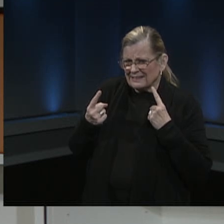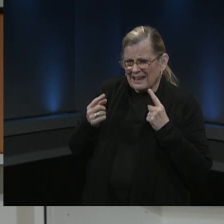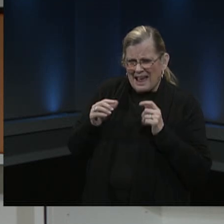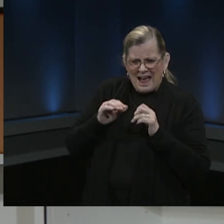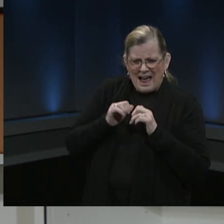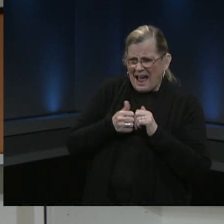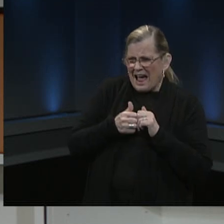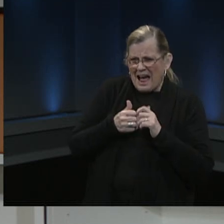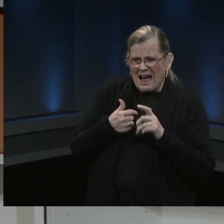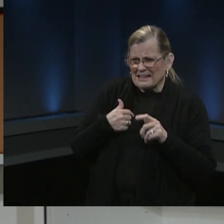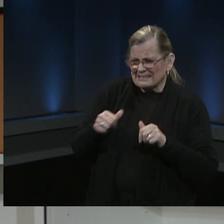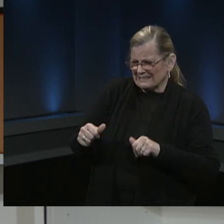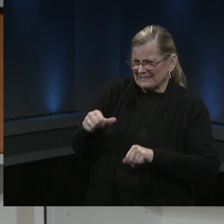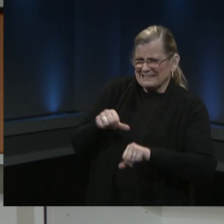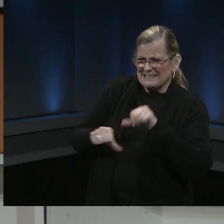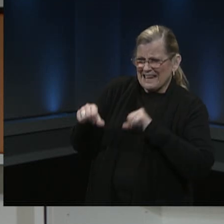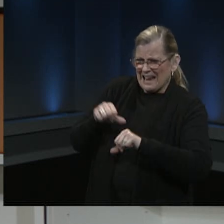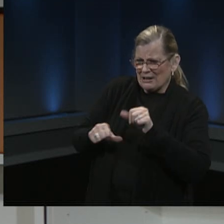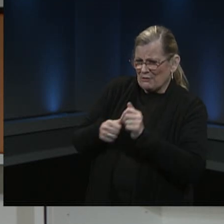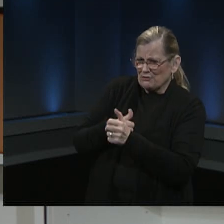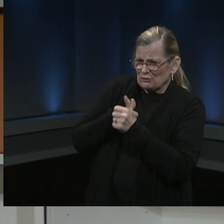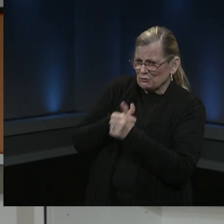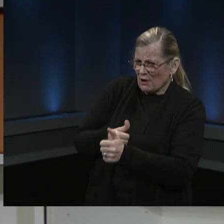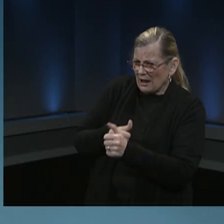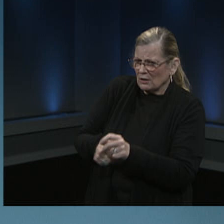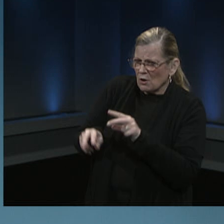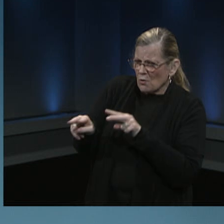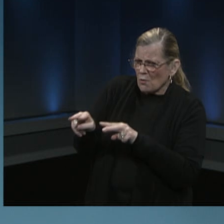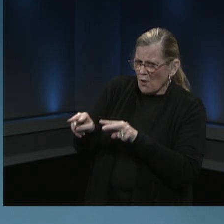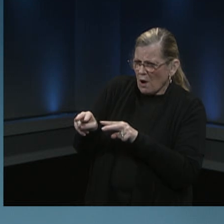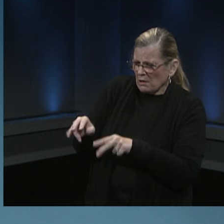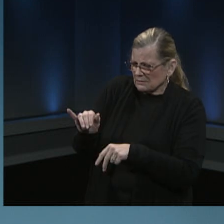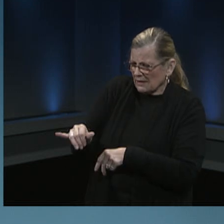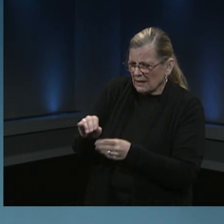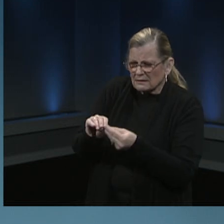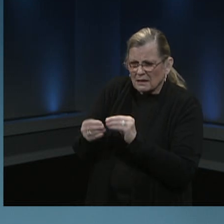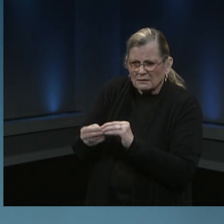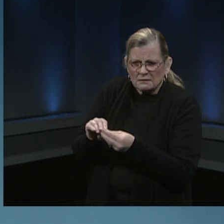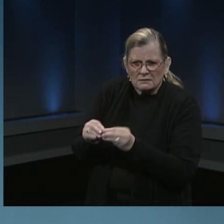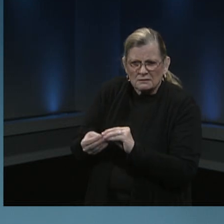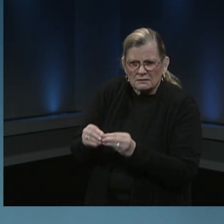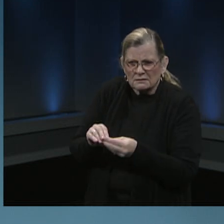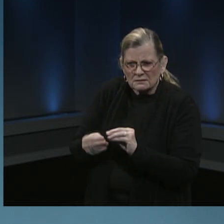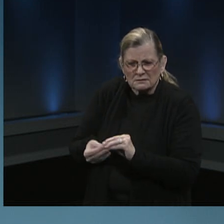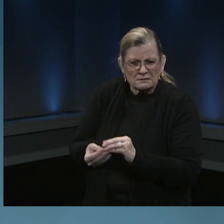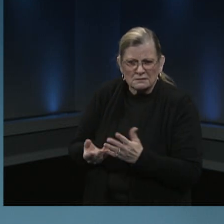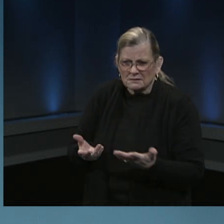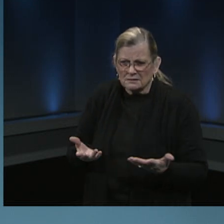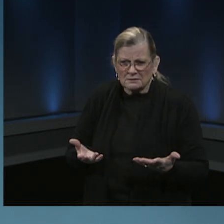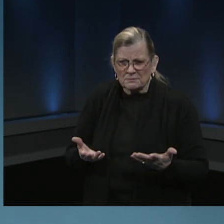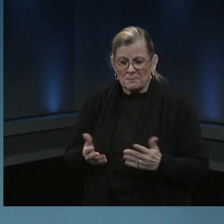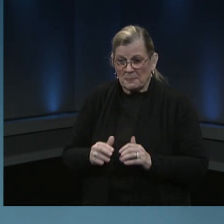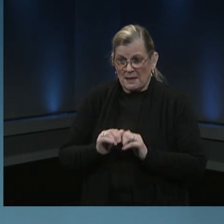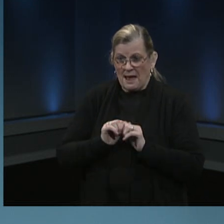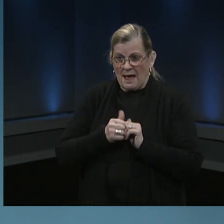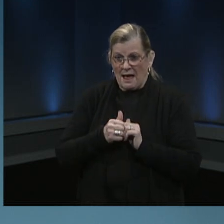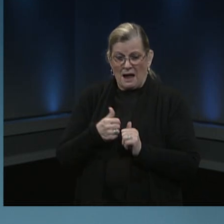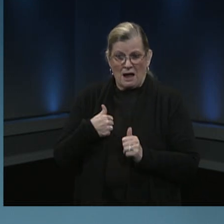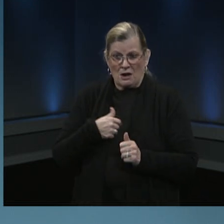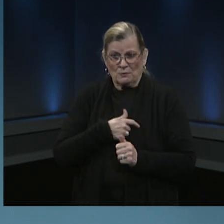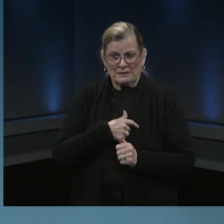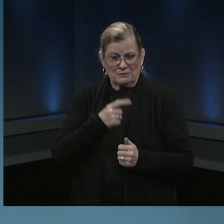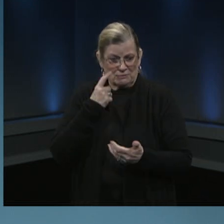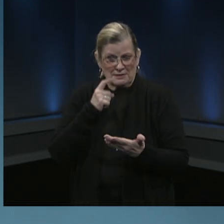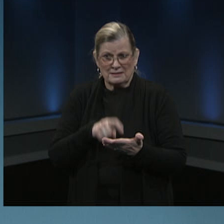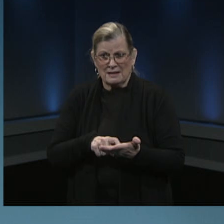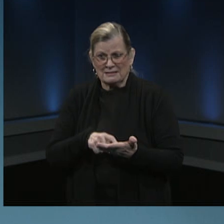to be able to begin to track or look at that kind of data so one way that we can tell whether somebody has been infected asymptomatically